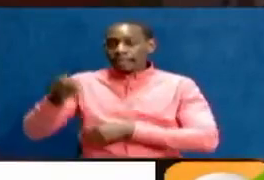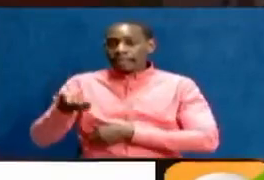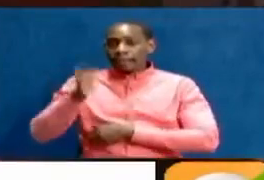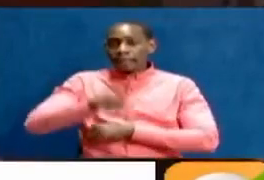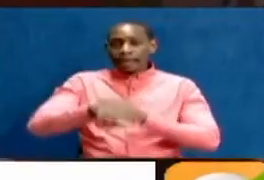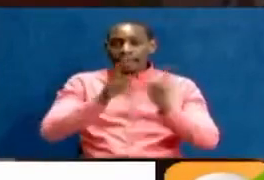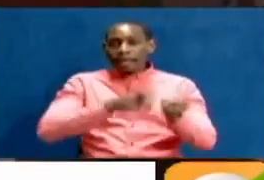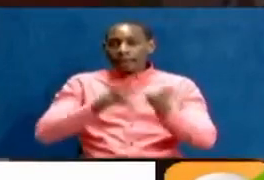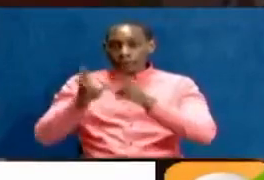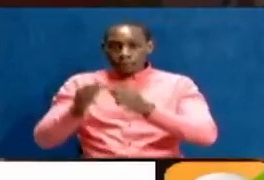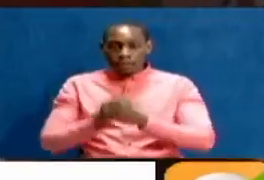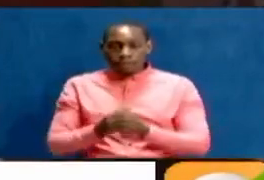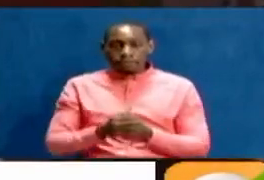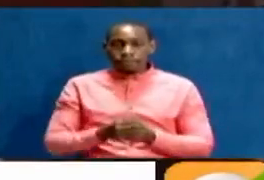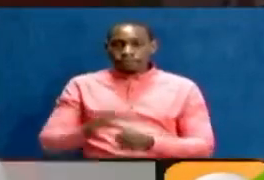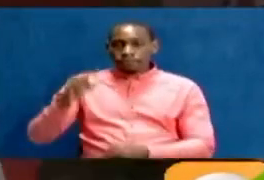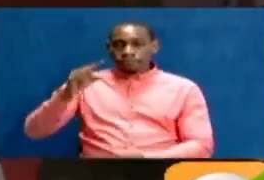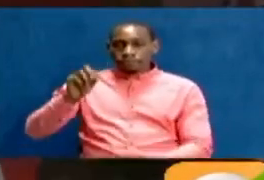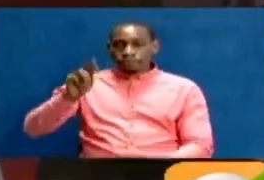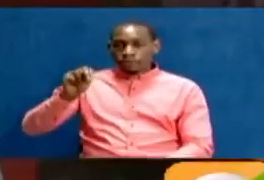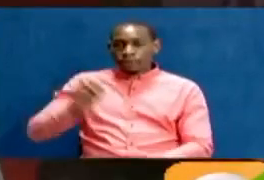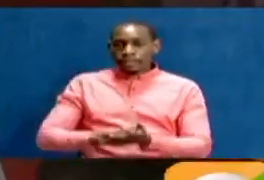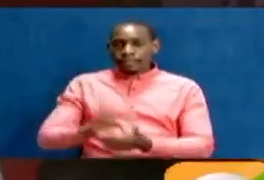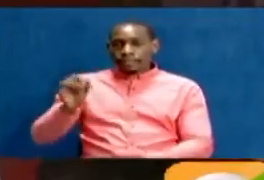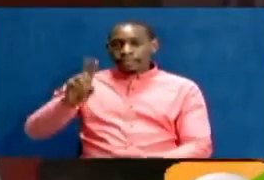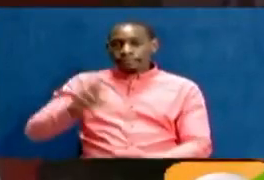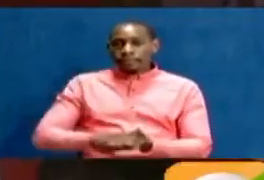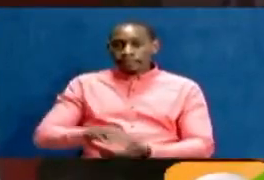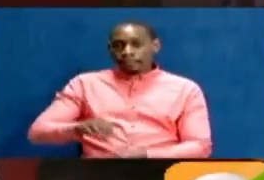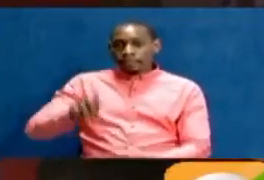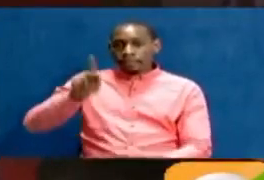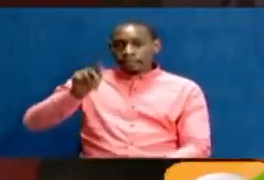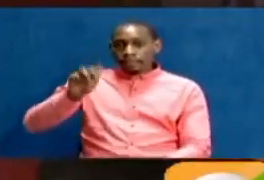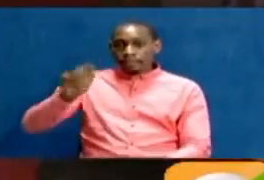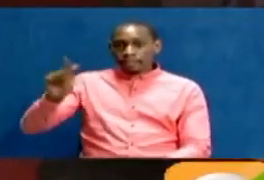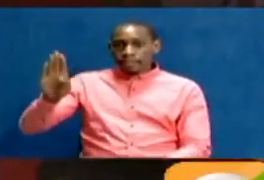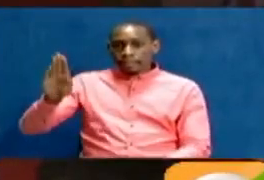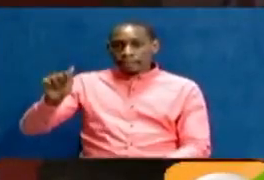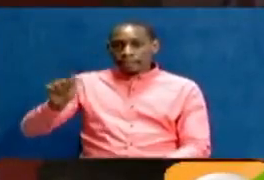resumes to normalcy. Chemutai Goin, Citizen TV, Kiambaa, Kiambu County.